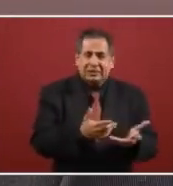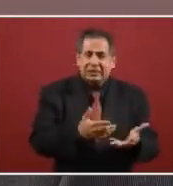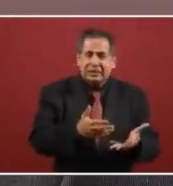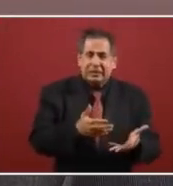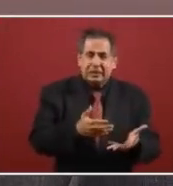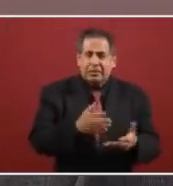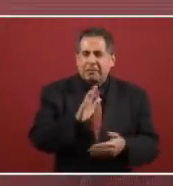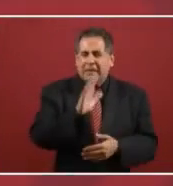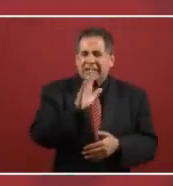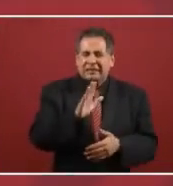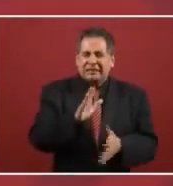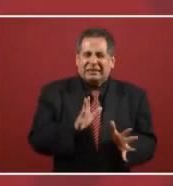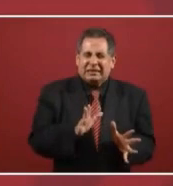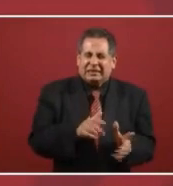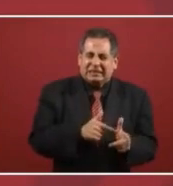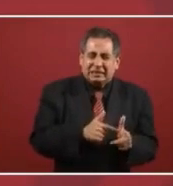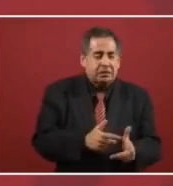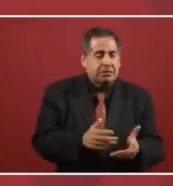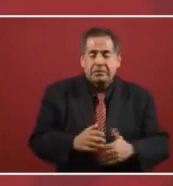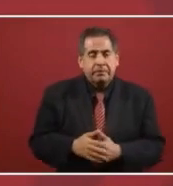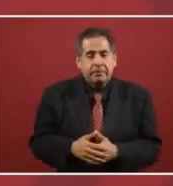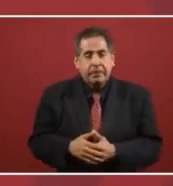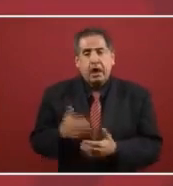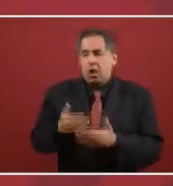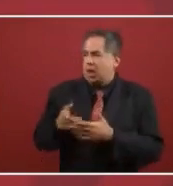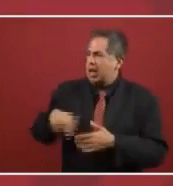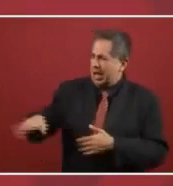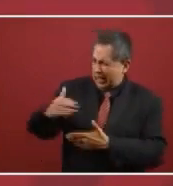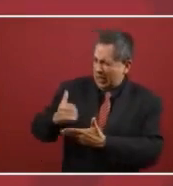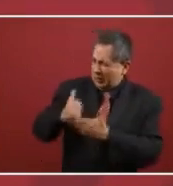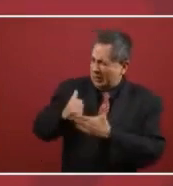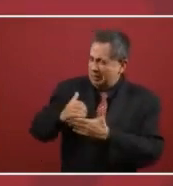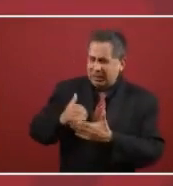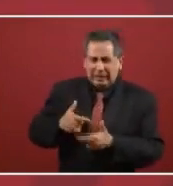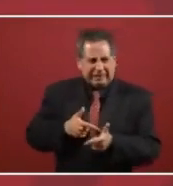me push this elephant. We've stood him up,